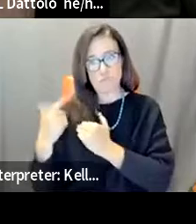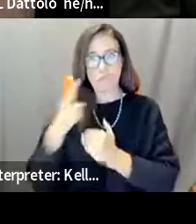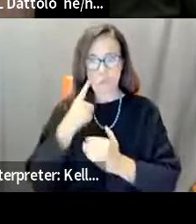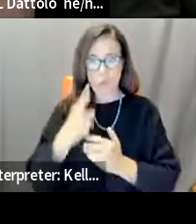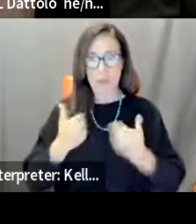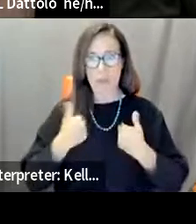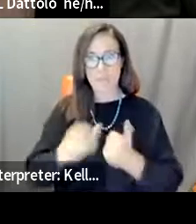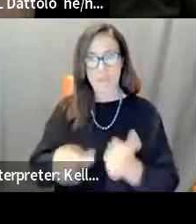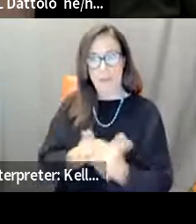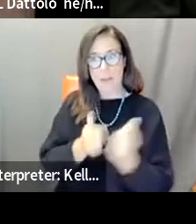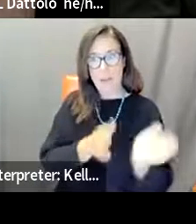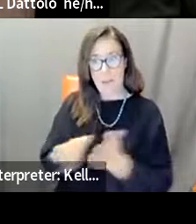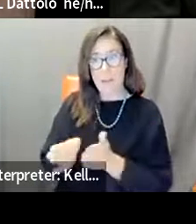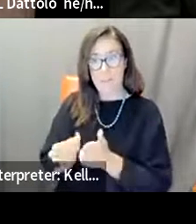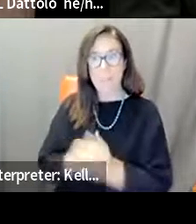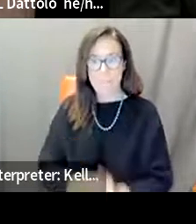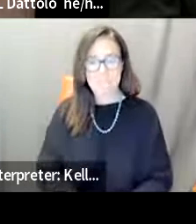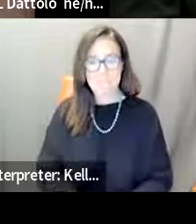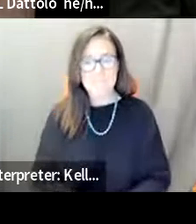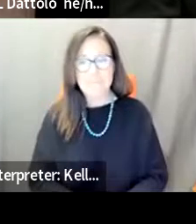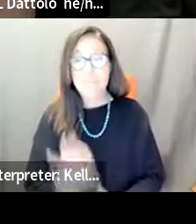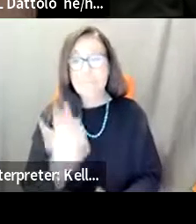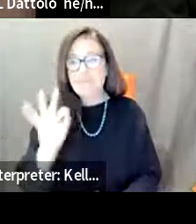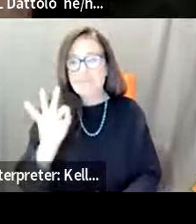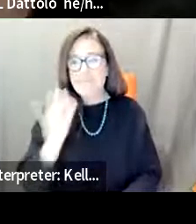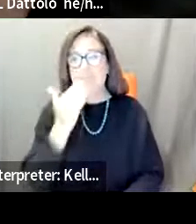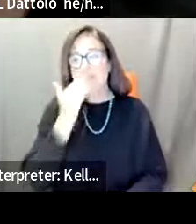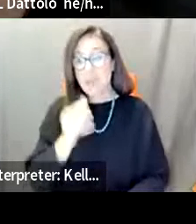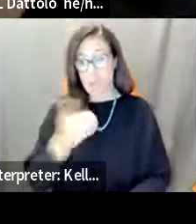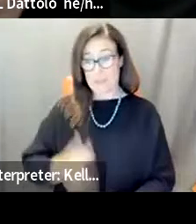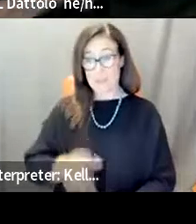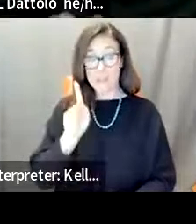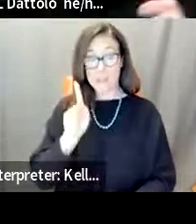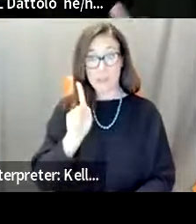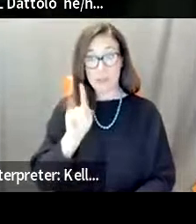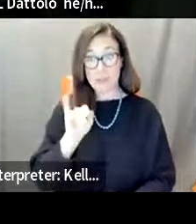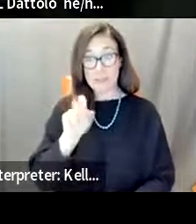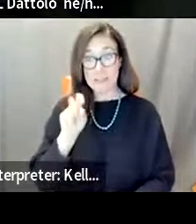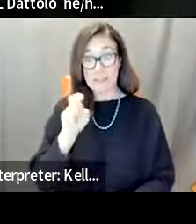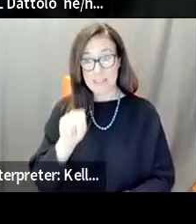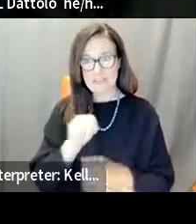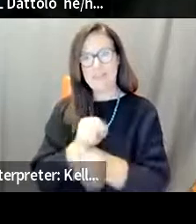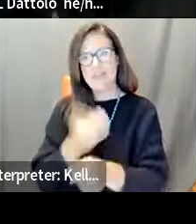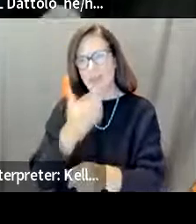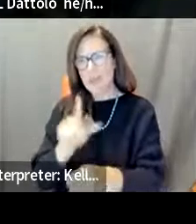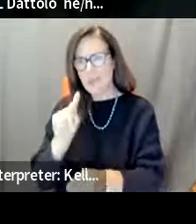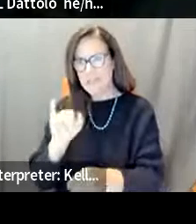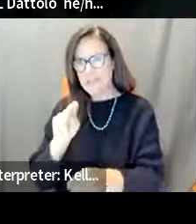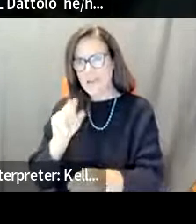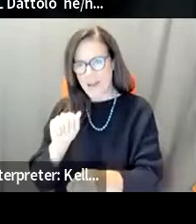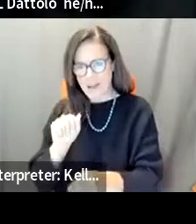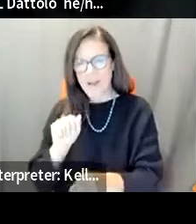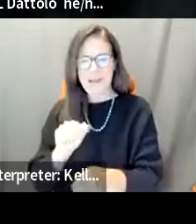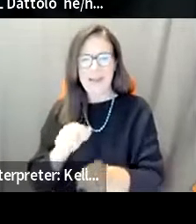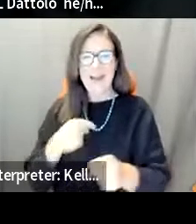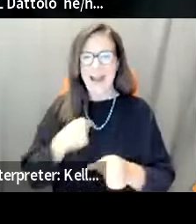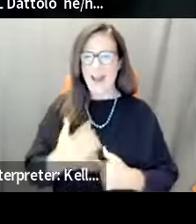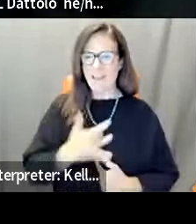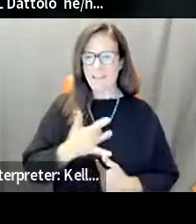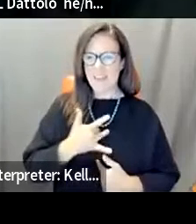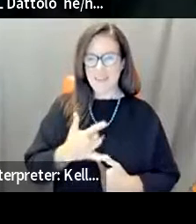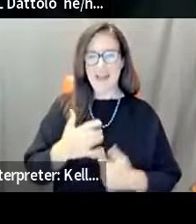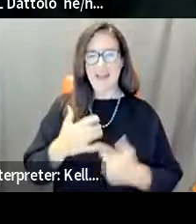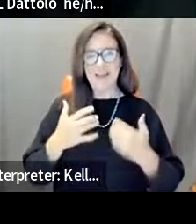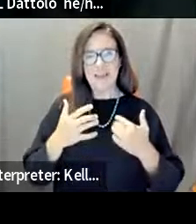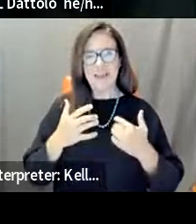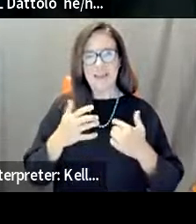This is Kirsten. Thank you, Tina. And thank you, all of you. It feels very much like there's a very strong through line, I think, between